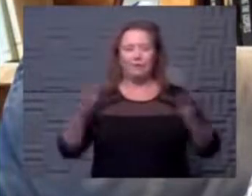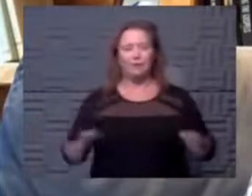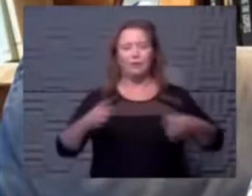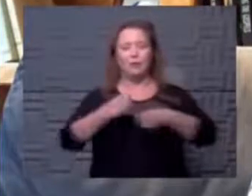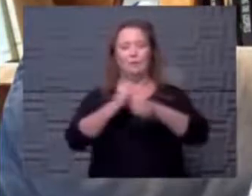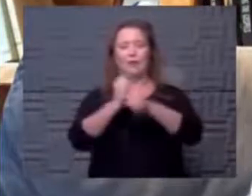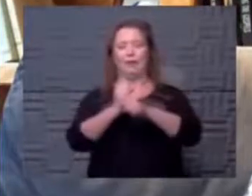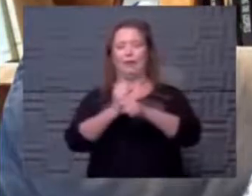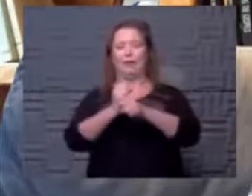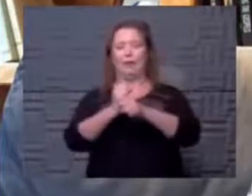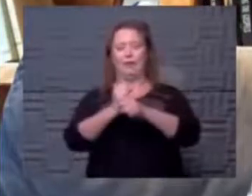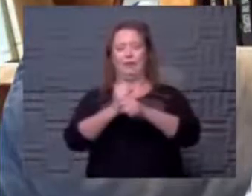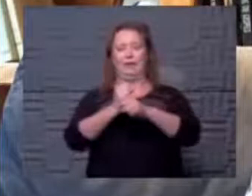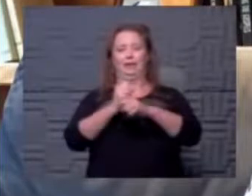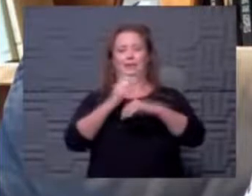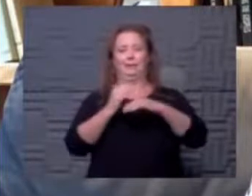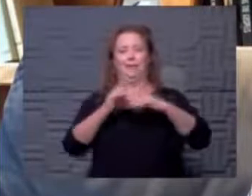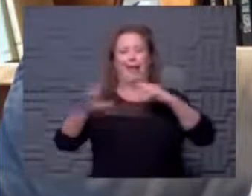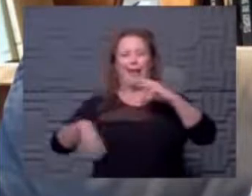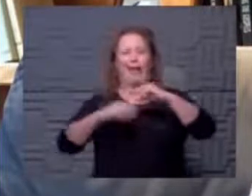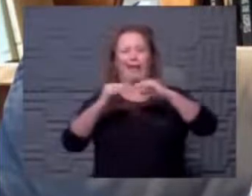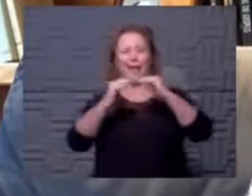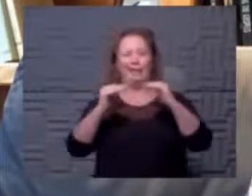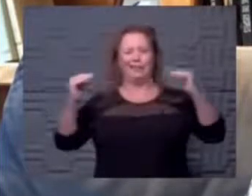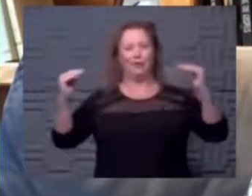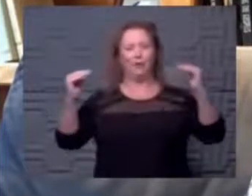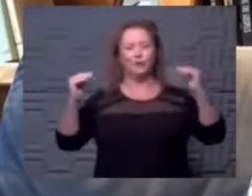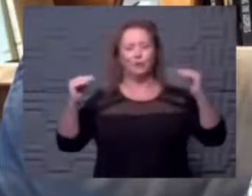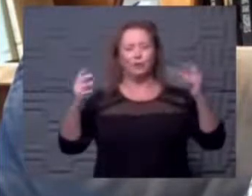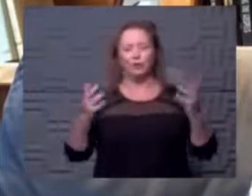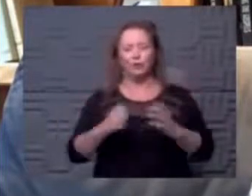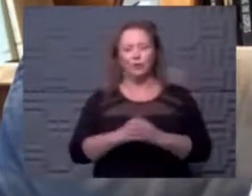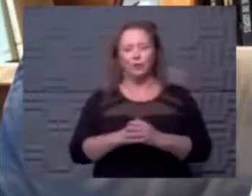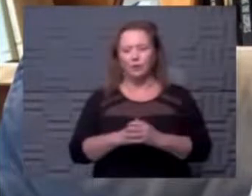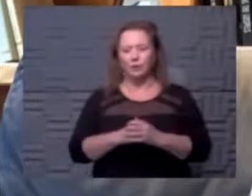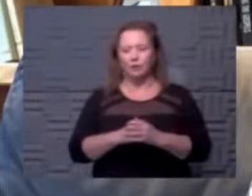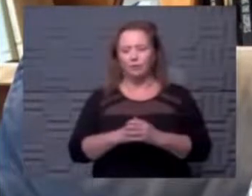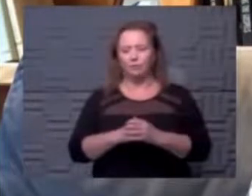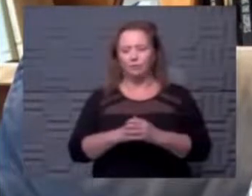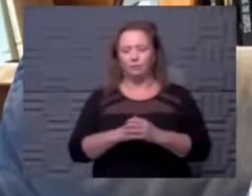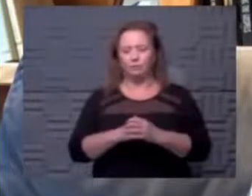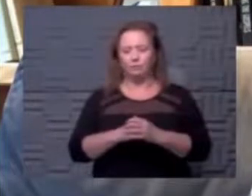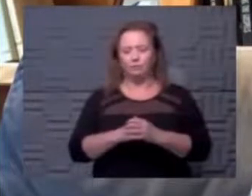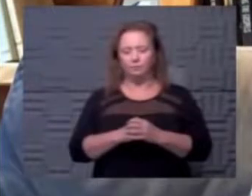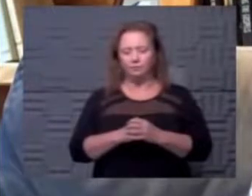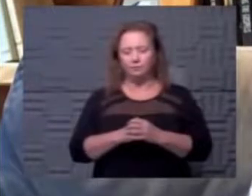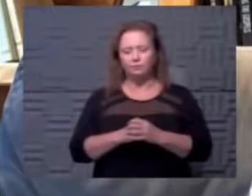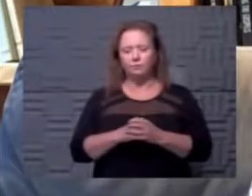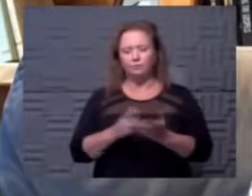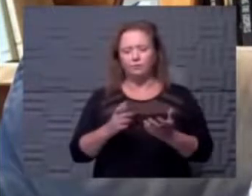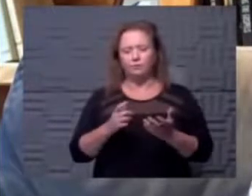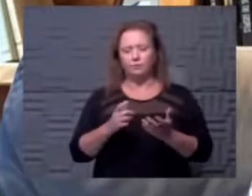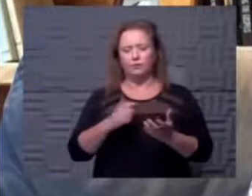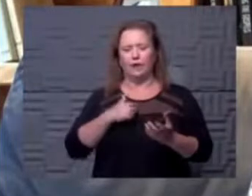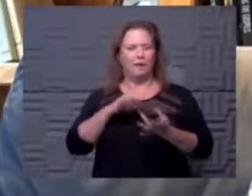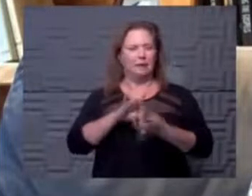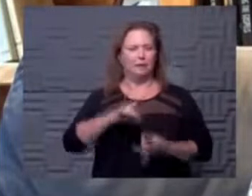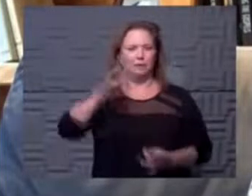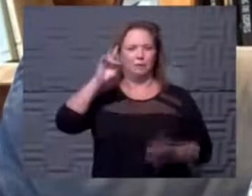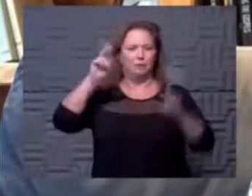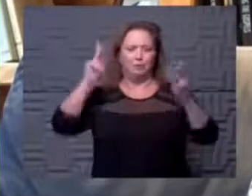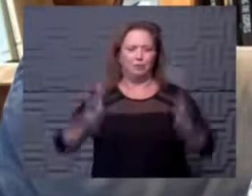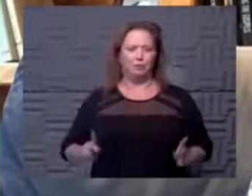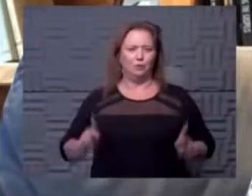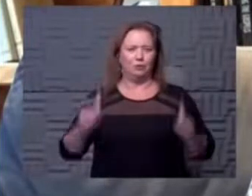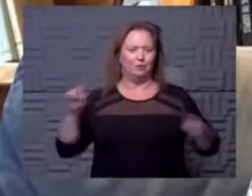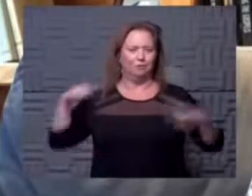now has this extra layer. So what I have found, I have been a church-going person my entire life. I've been